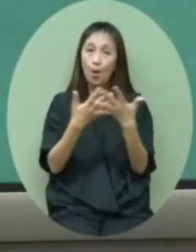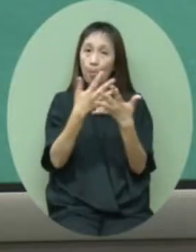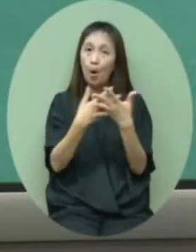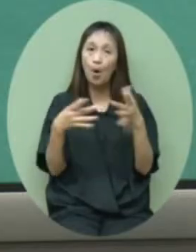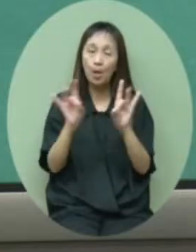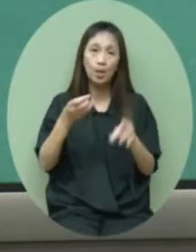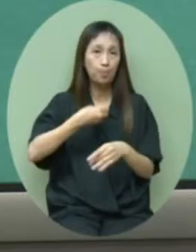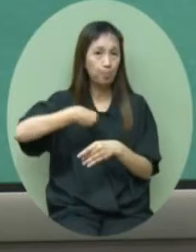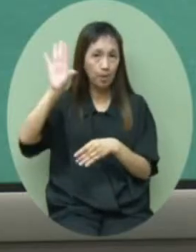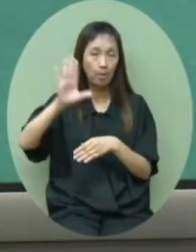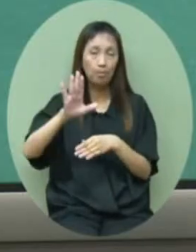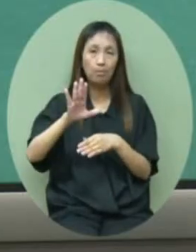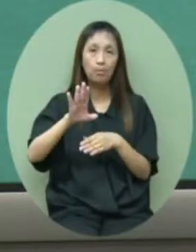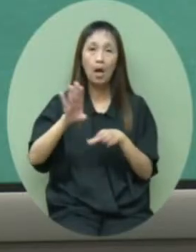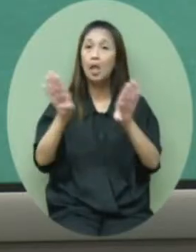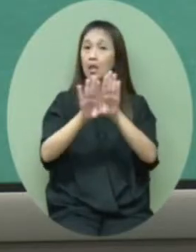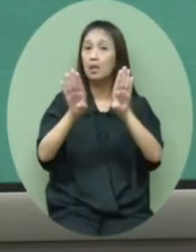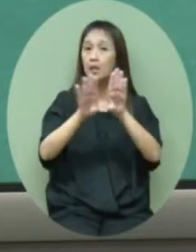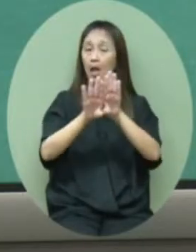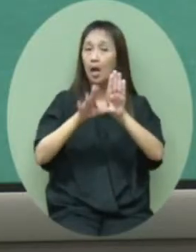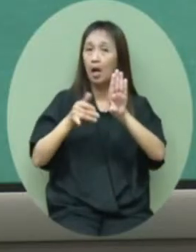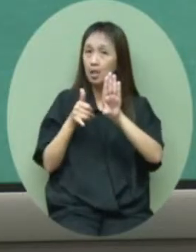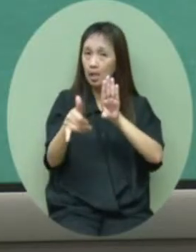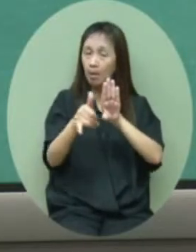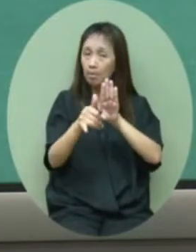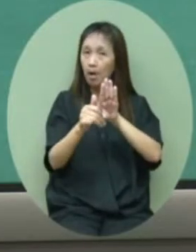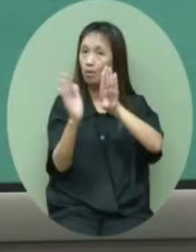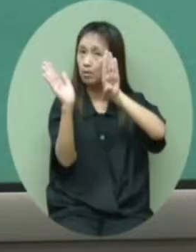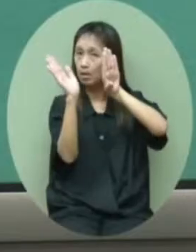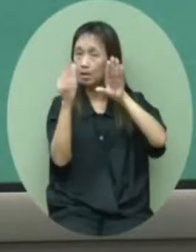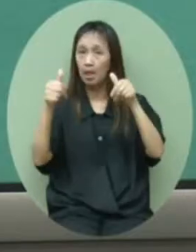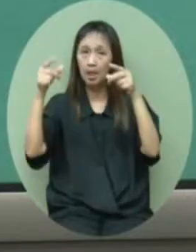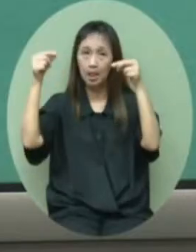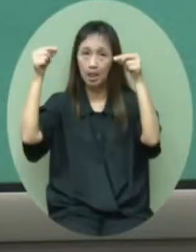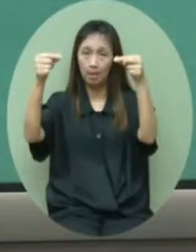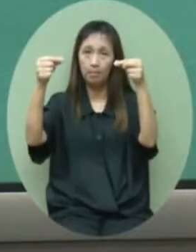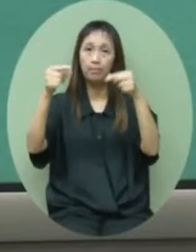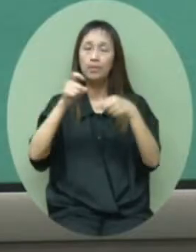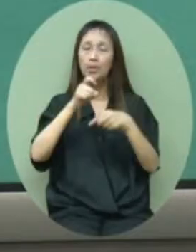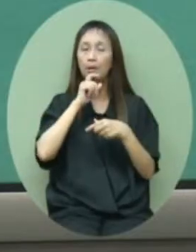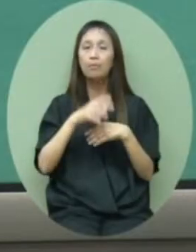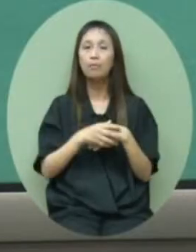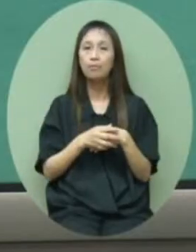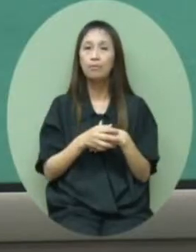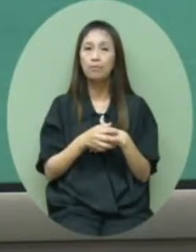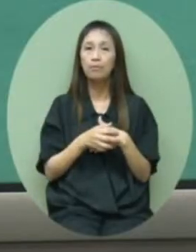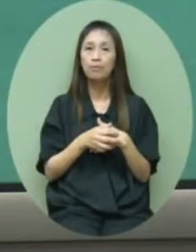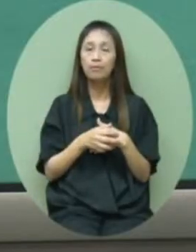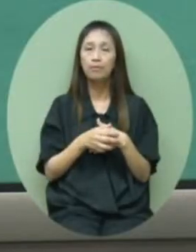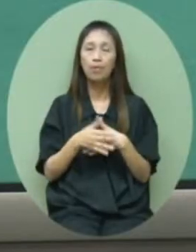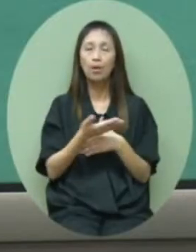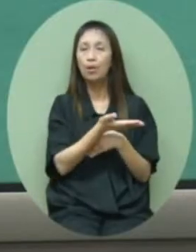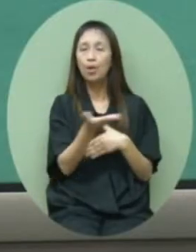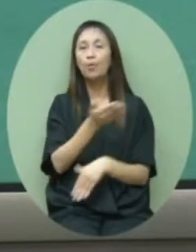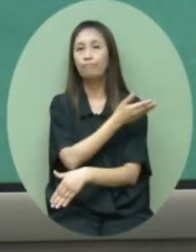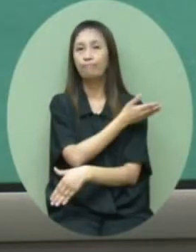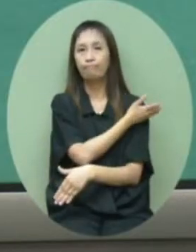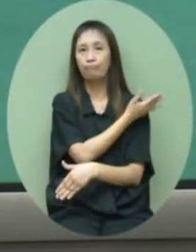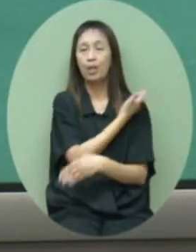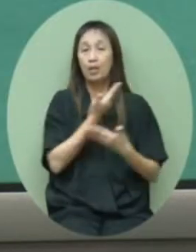I think the experience that colleagues have learned from this incident is